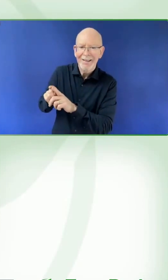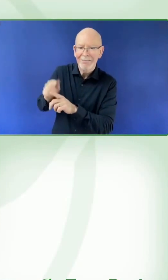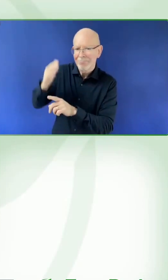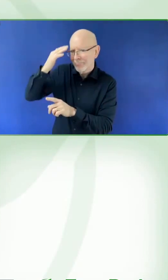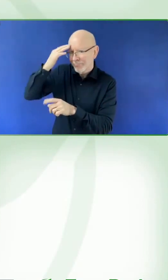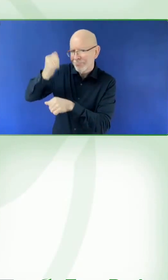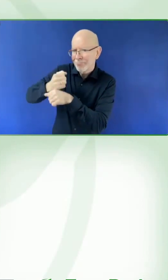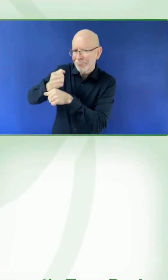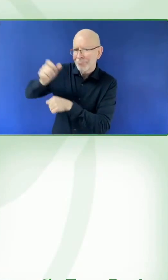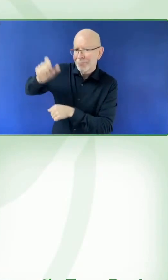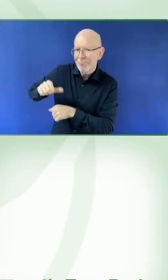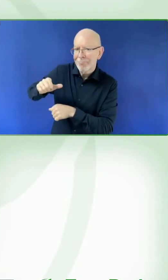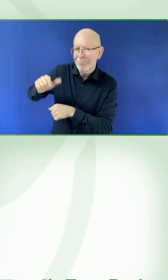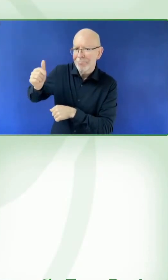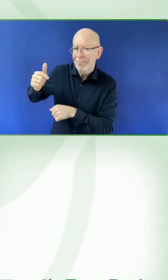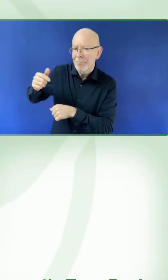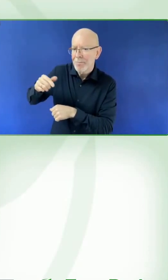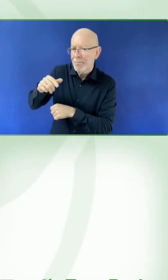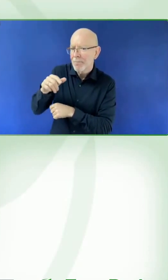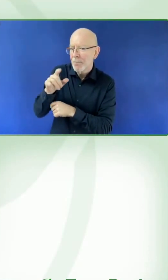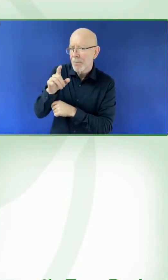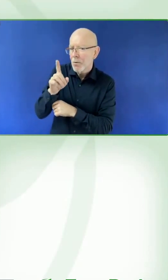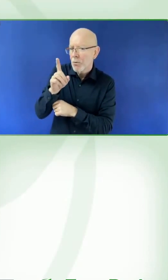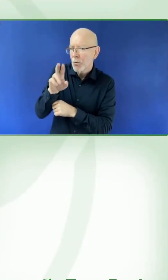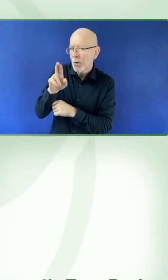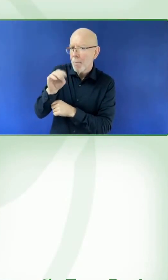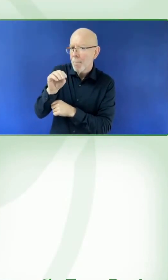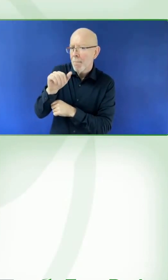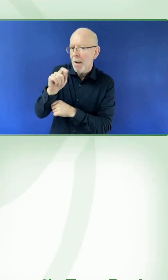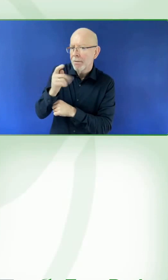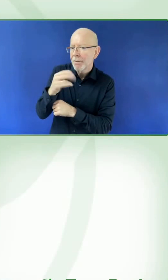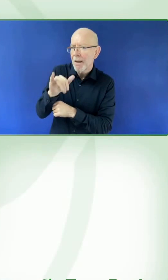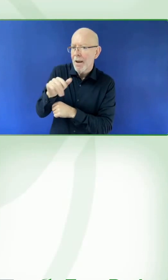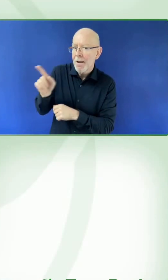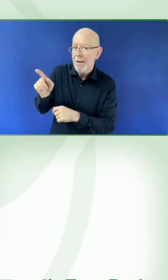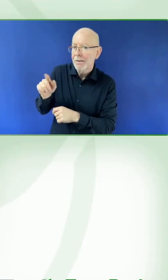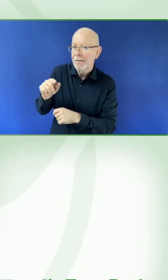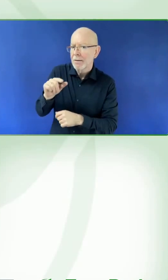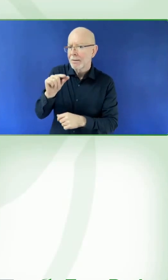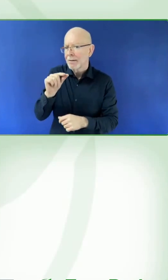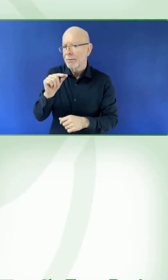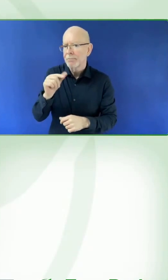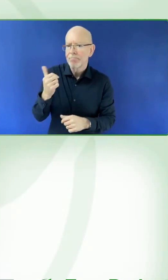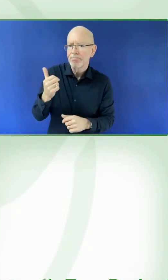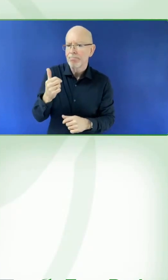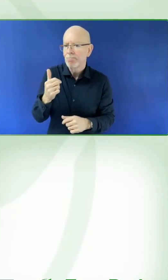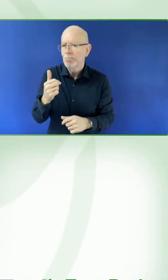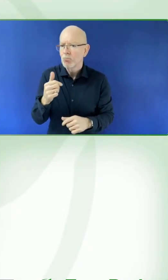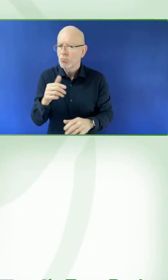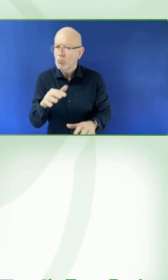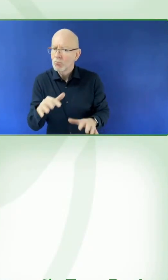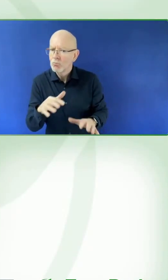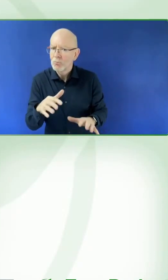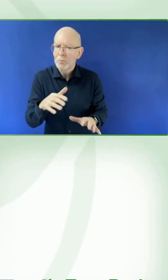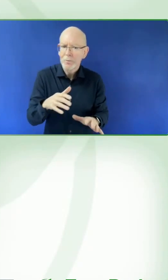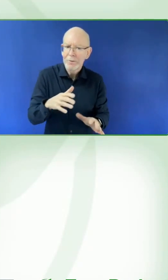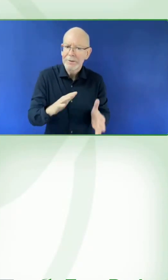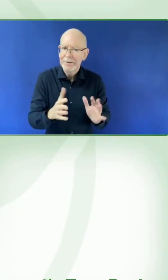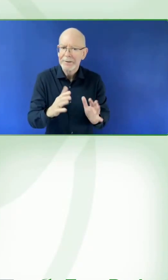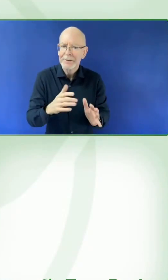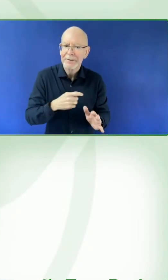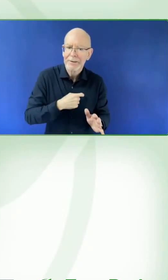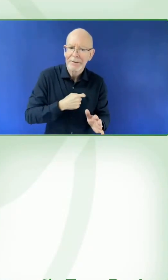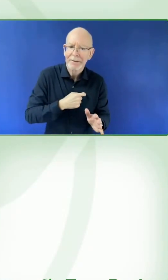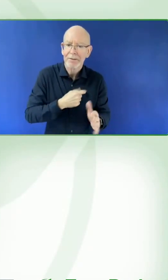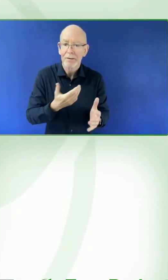because our sexologist, Martha, is great. She's super frank. She's super open. And I saw the slides beforehand, and she was going to talk about everything and end with